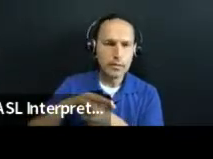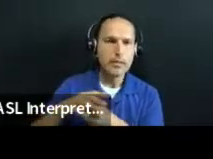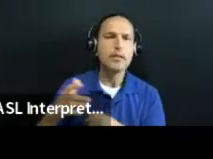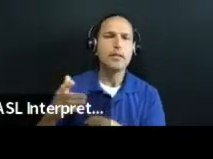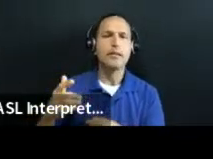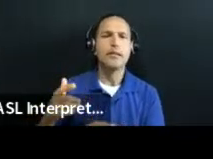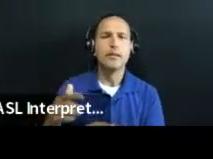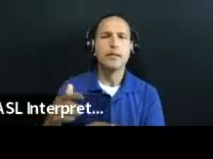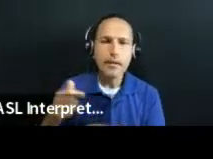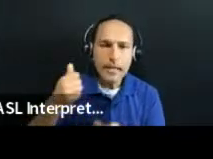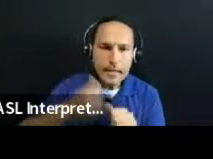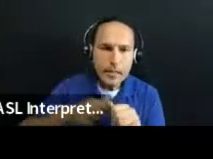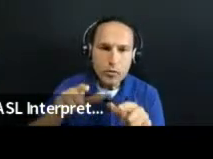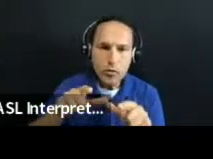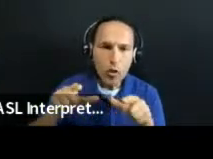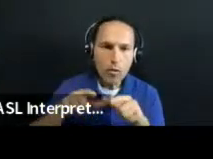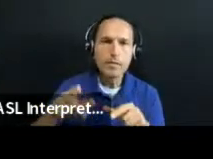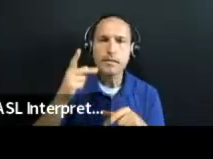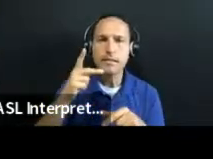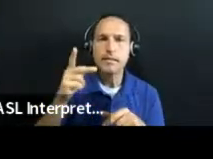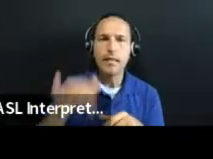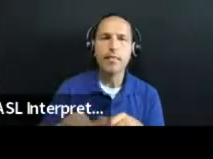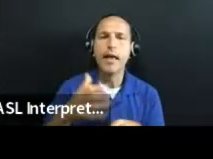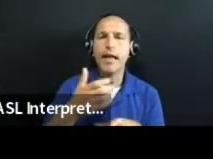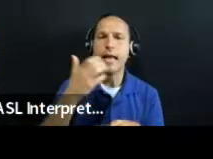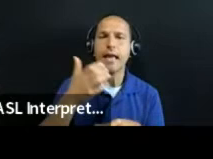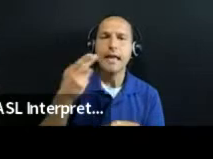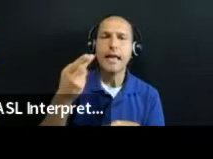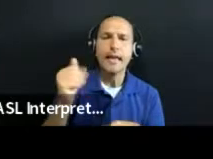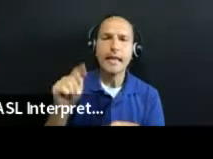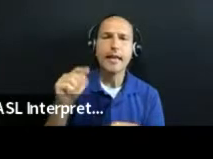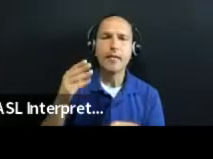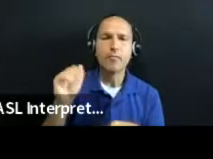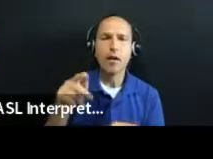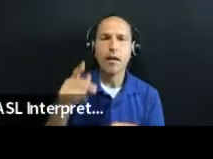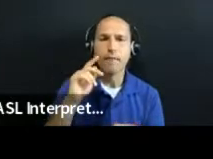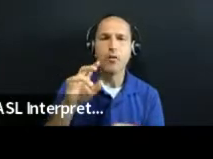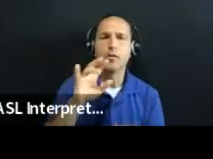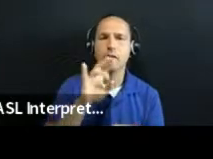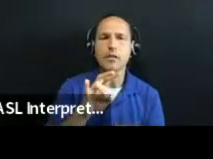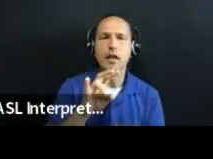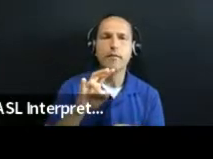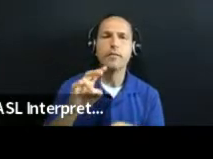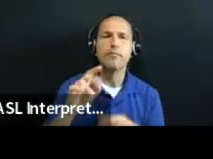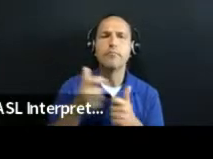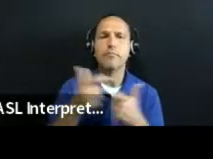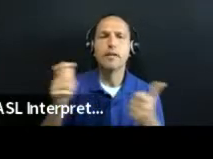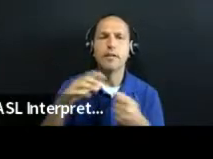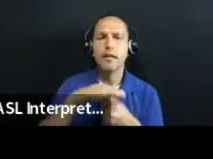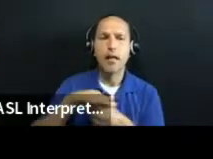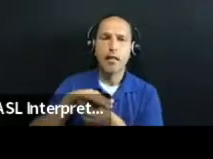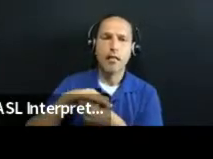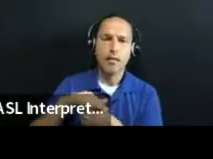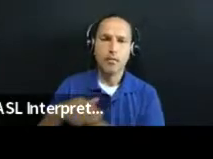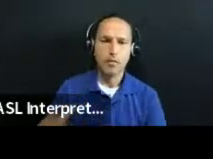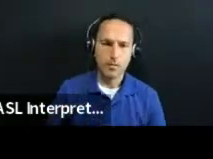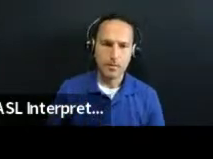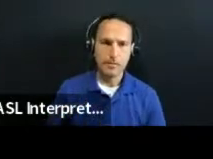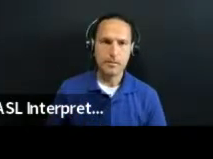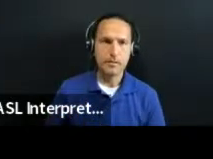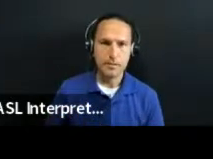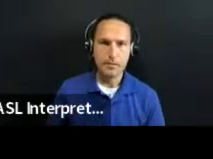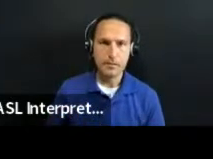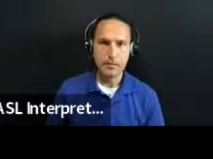location, and as a heat map for 7 major felonies. All right, so